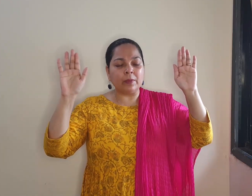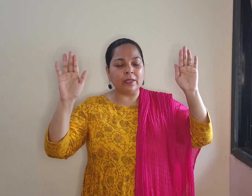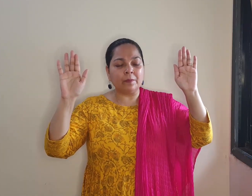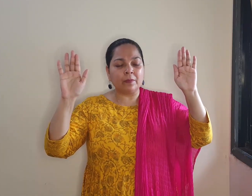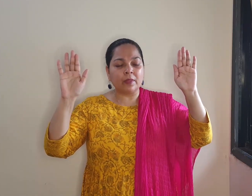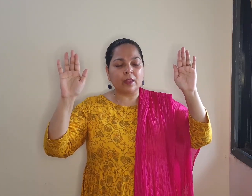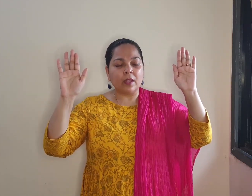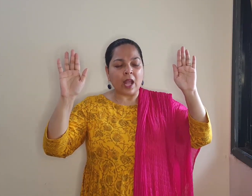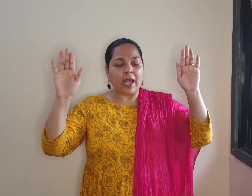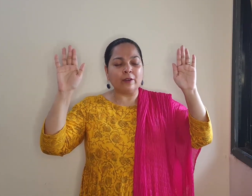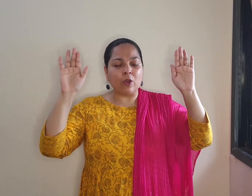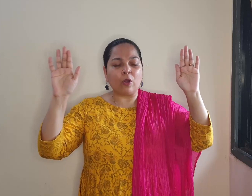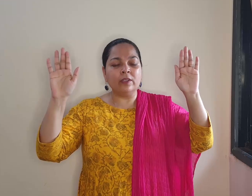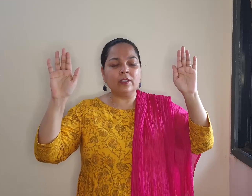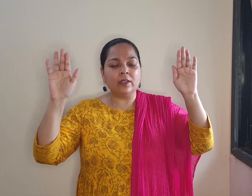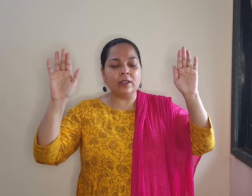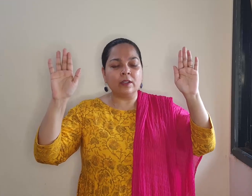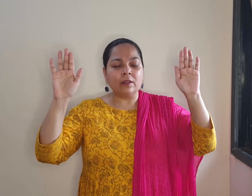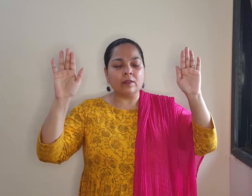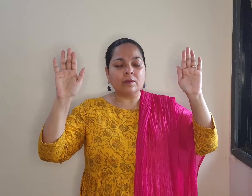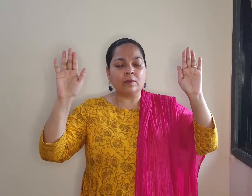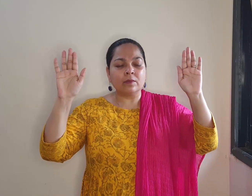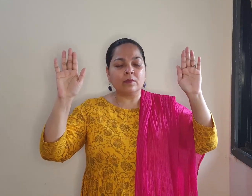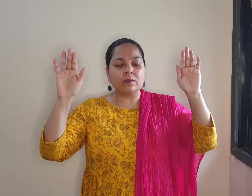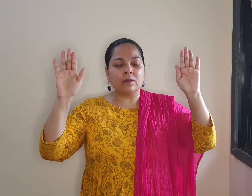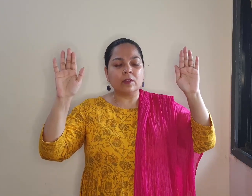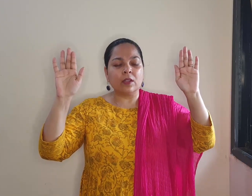died for me, and God